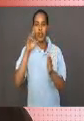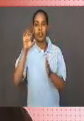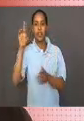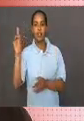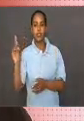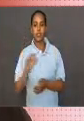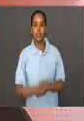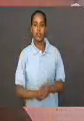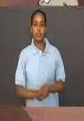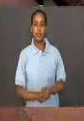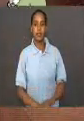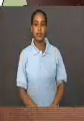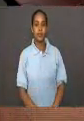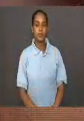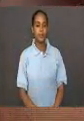reduction.